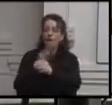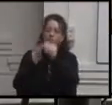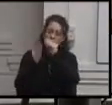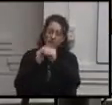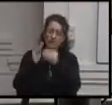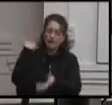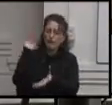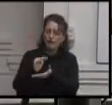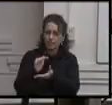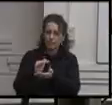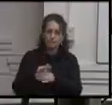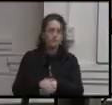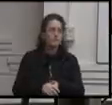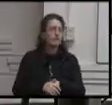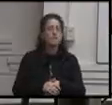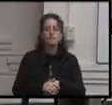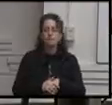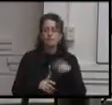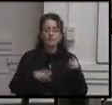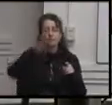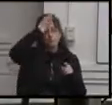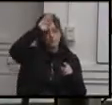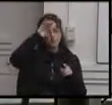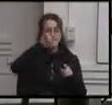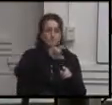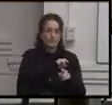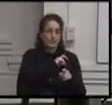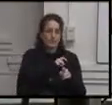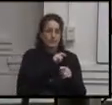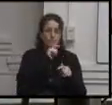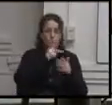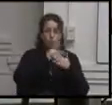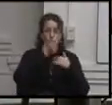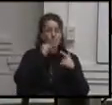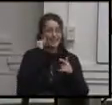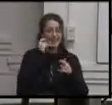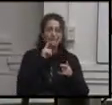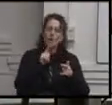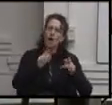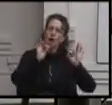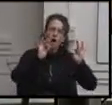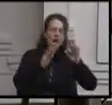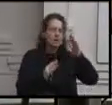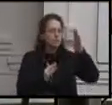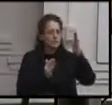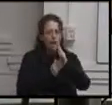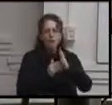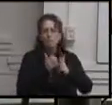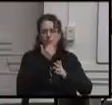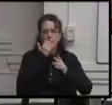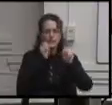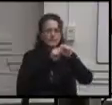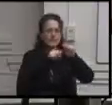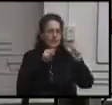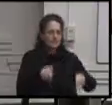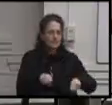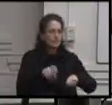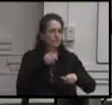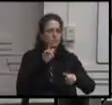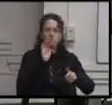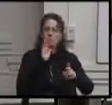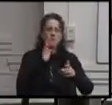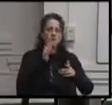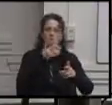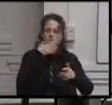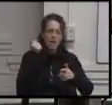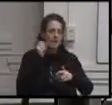project. That is more expensive up front, but the engineer for the project, after we asked